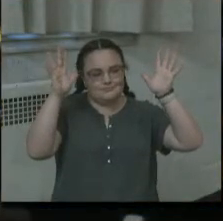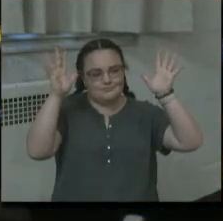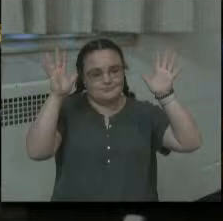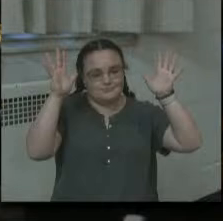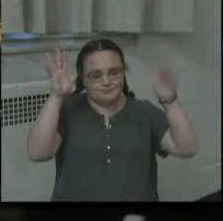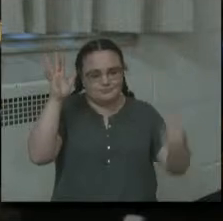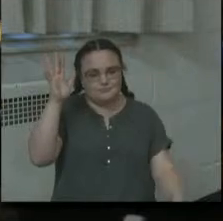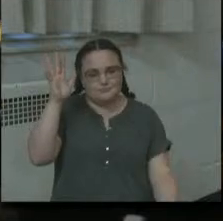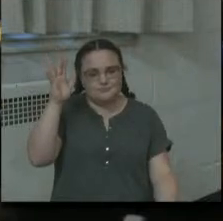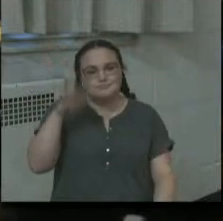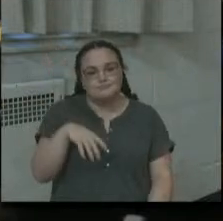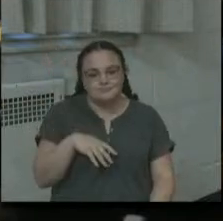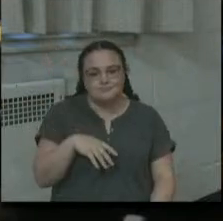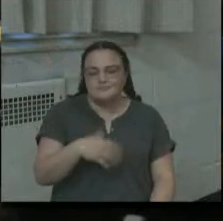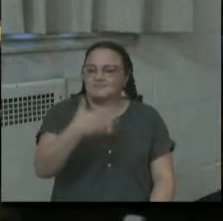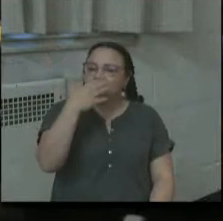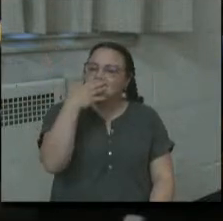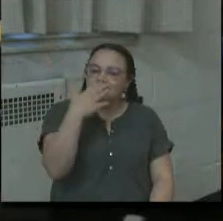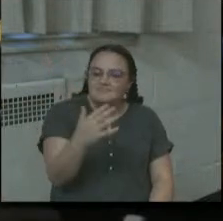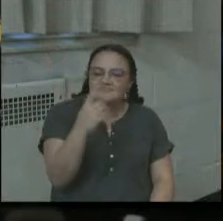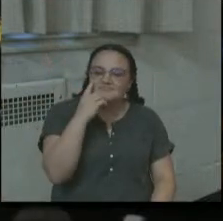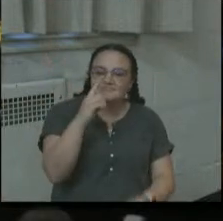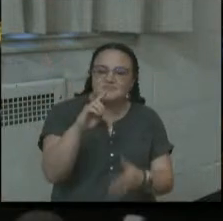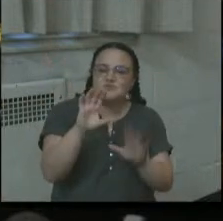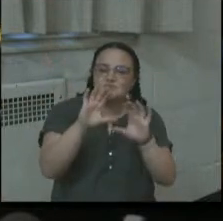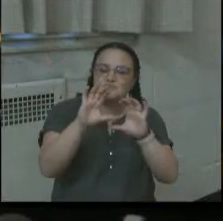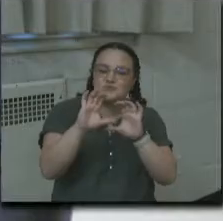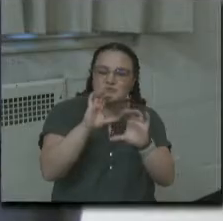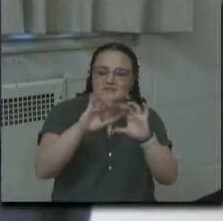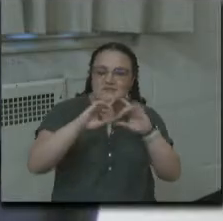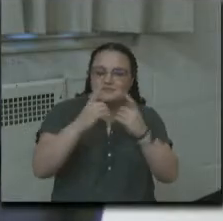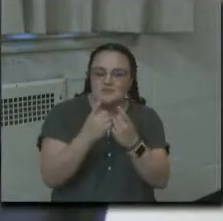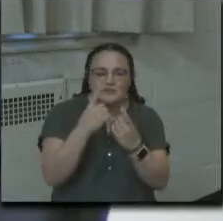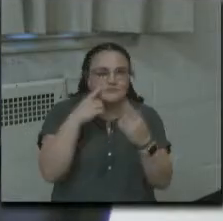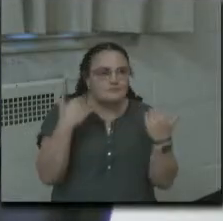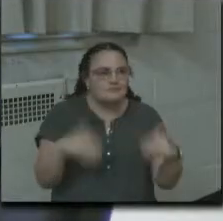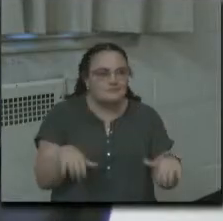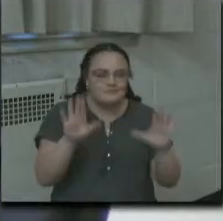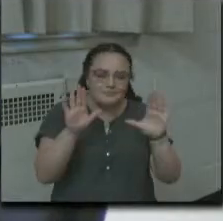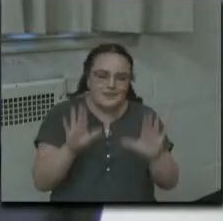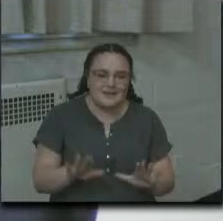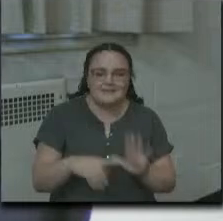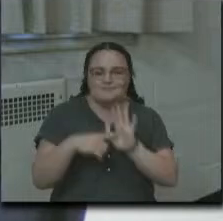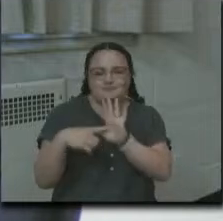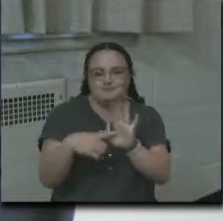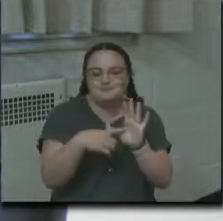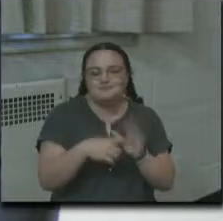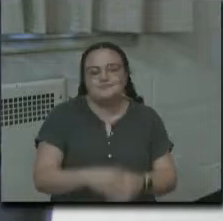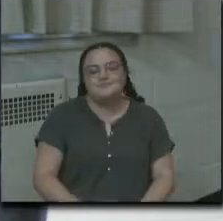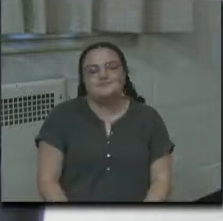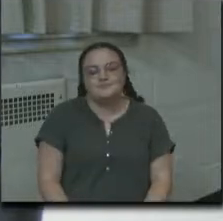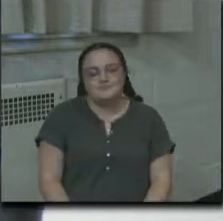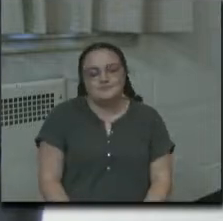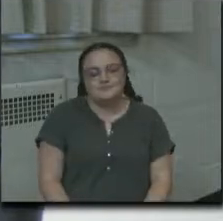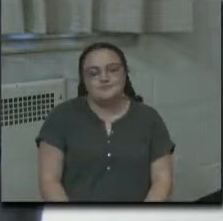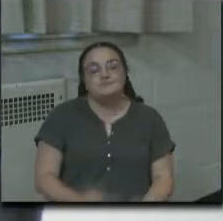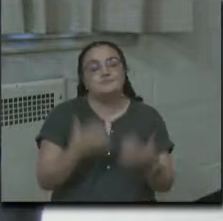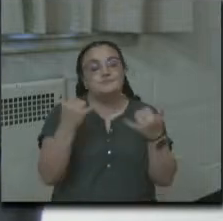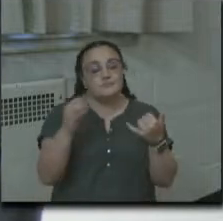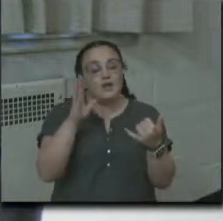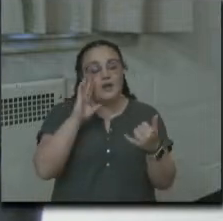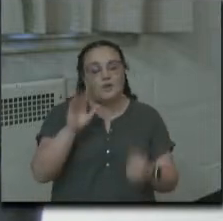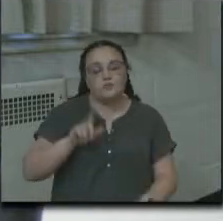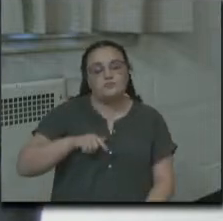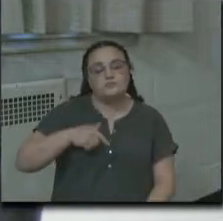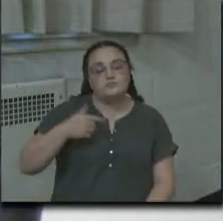Thank you, Chief Patel and the Communications Department for that great presentation. At this time, I yield the floor